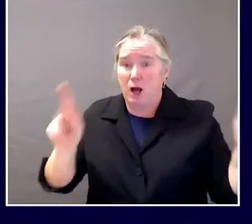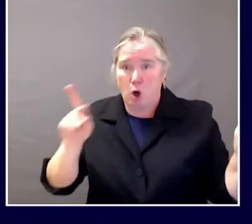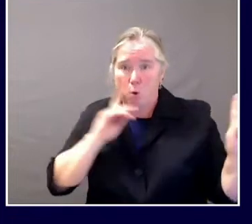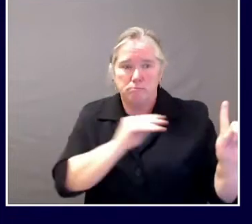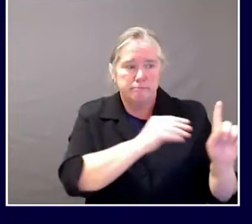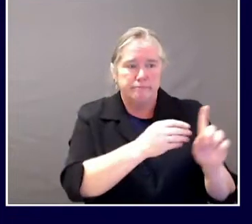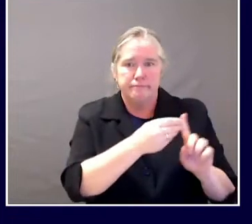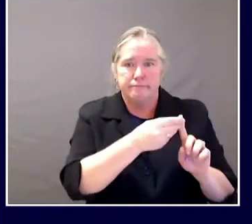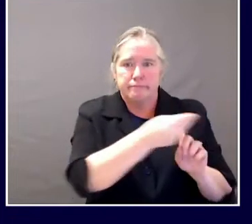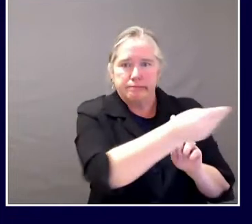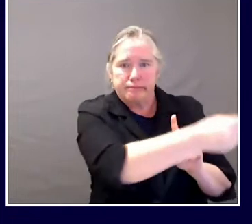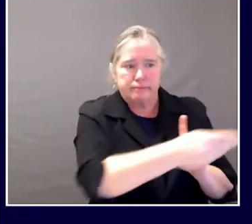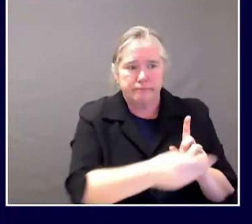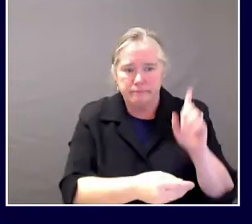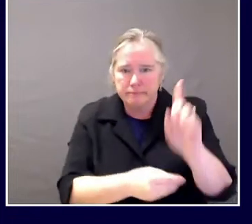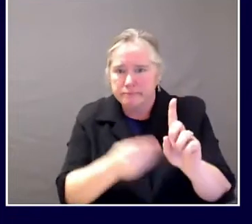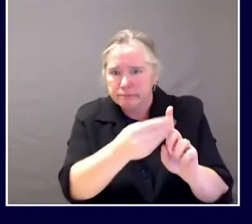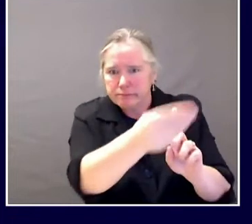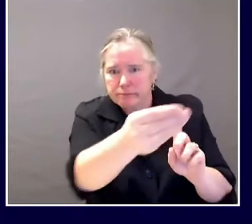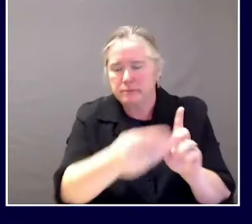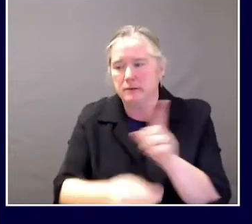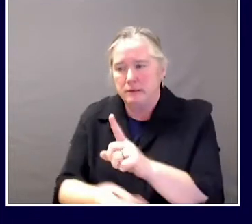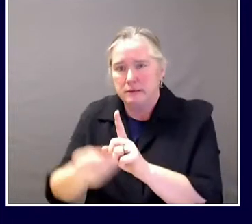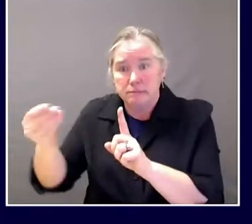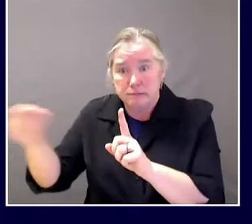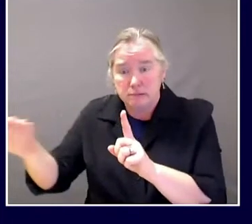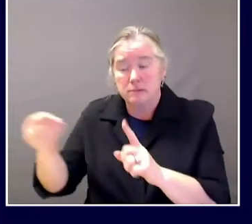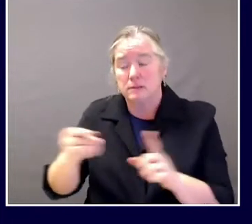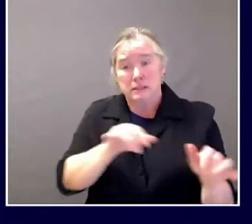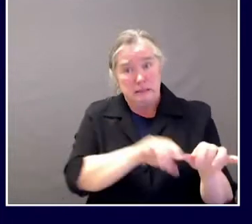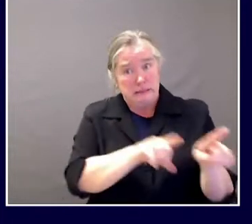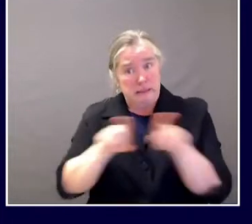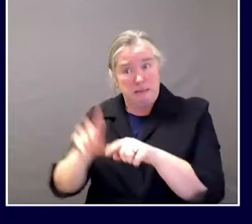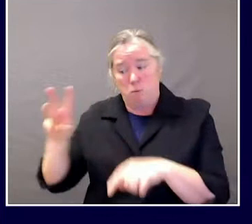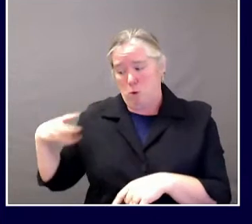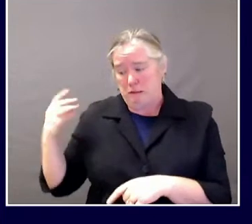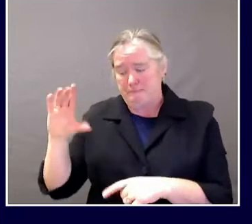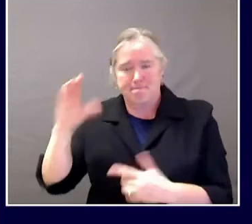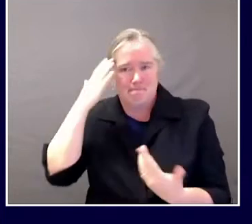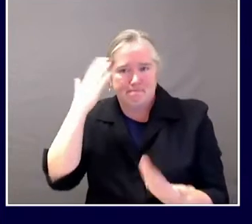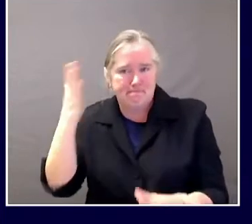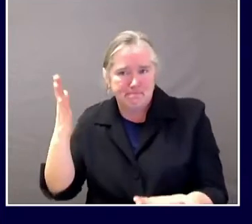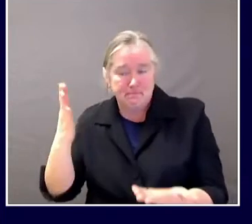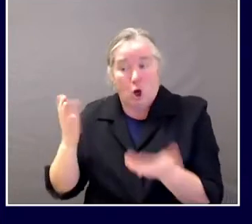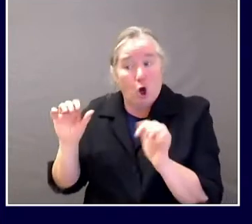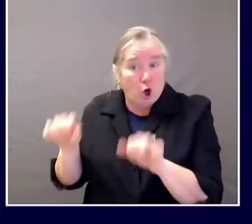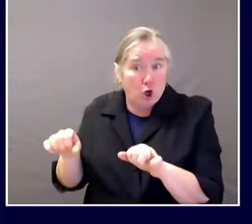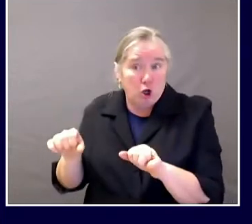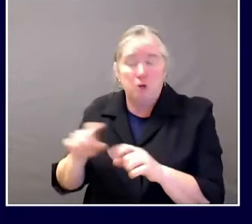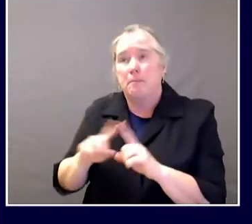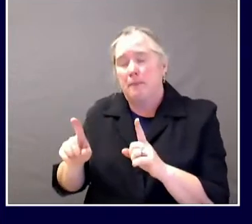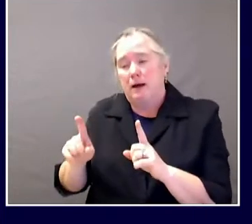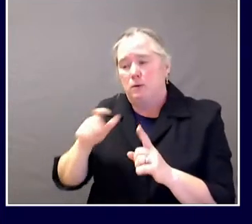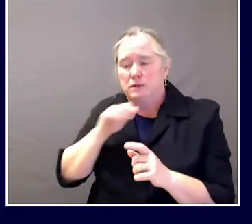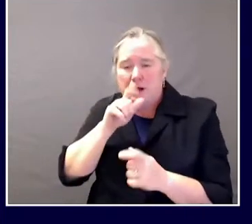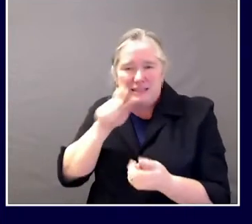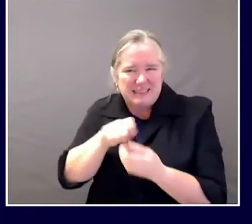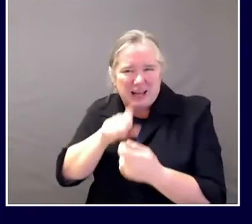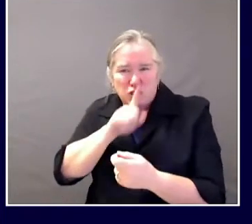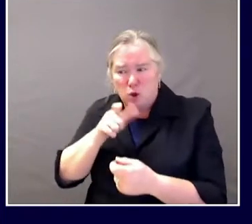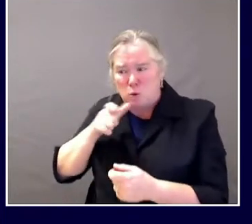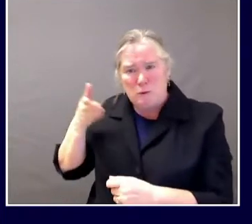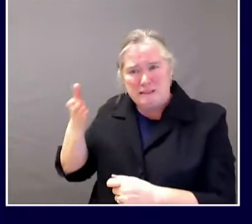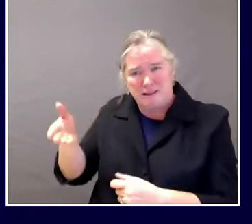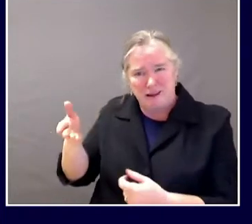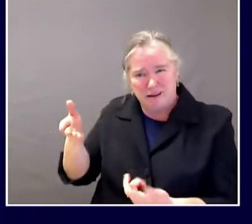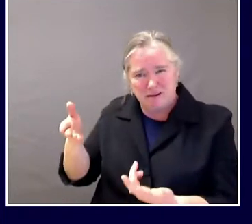more delimited to other states, very difficult to know without knowing exactly the composition of folks who were there. But events of